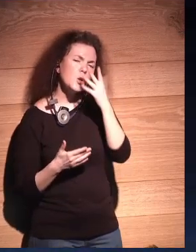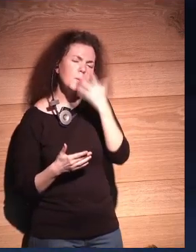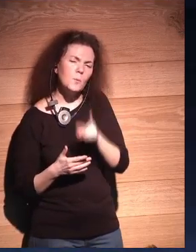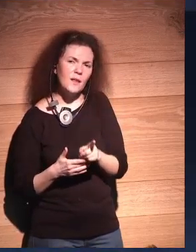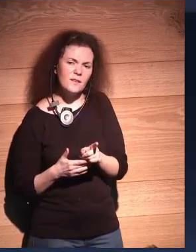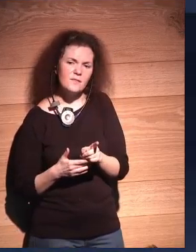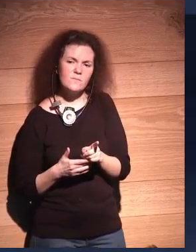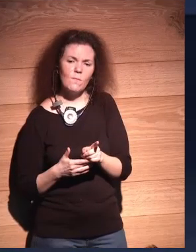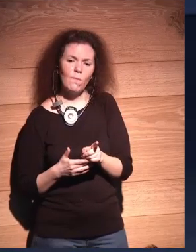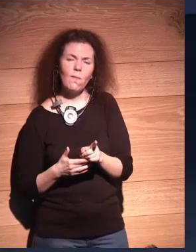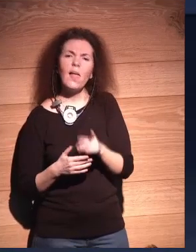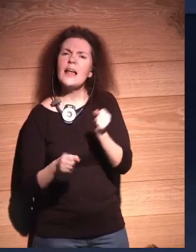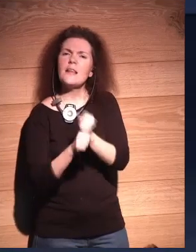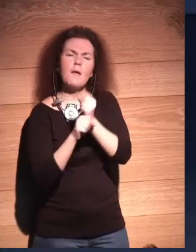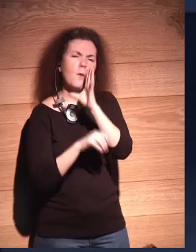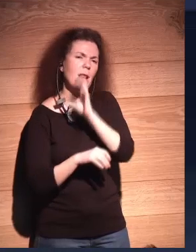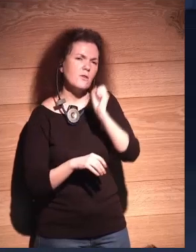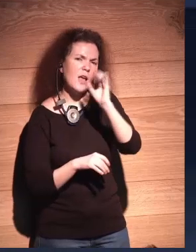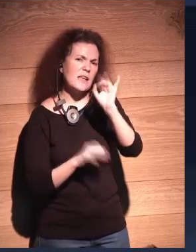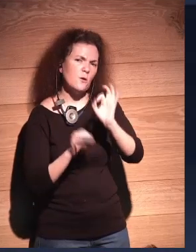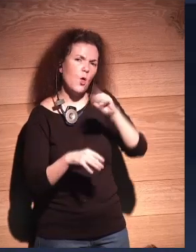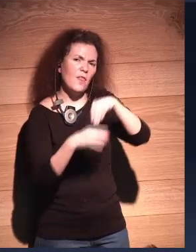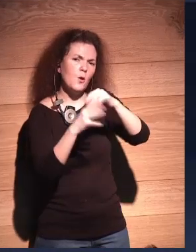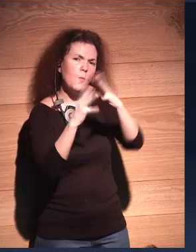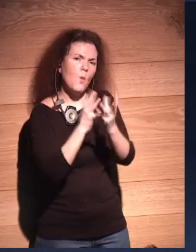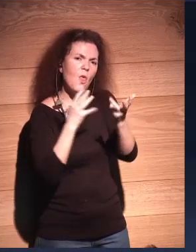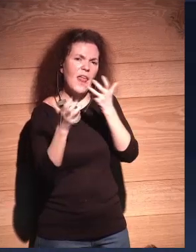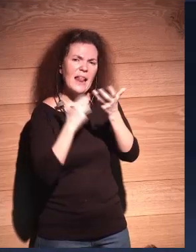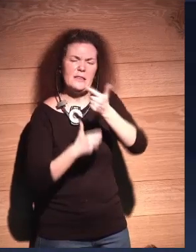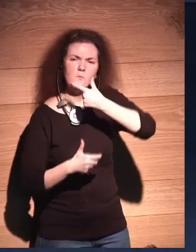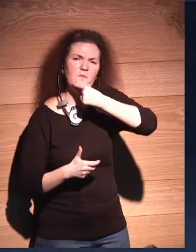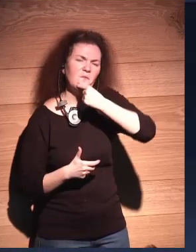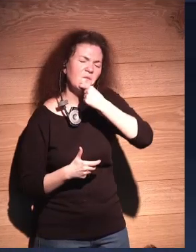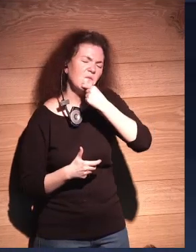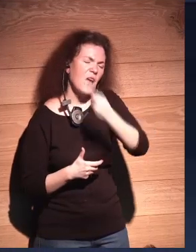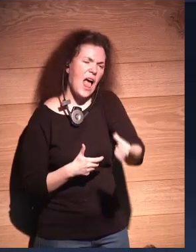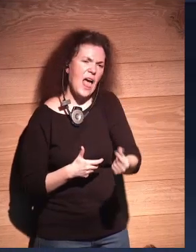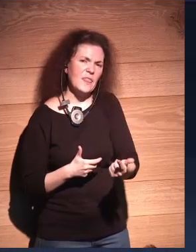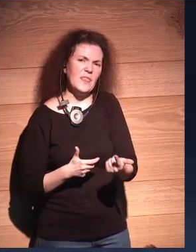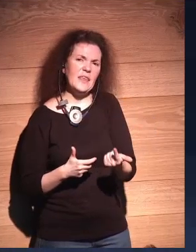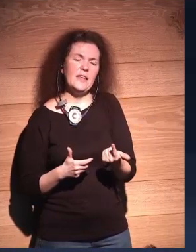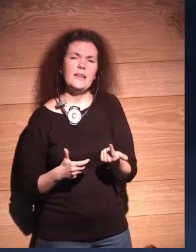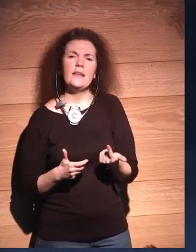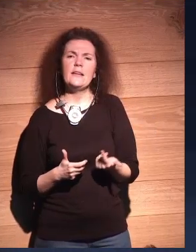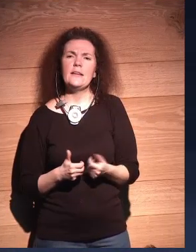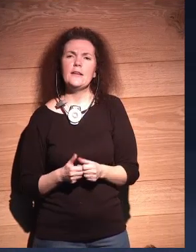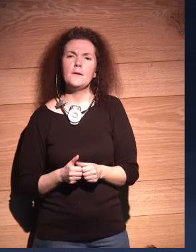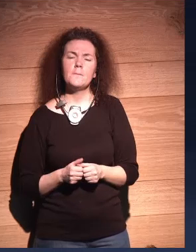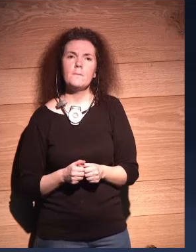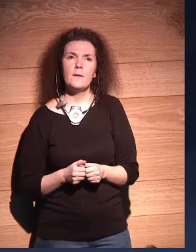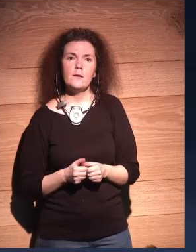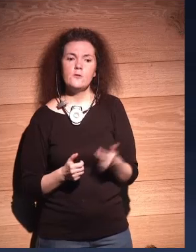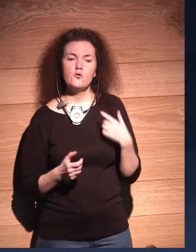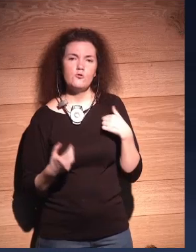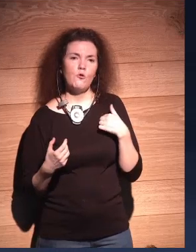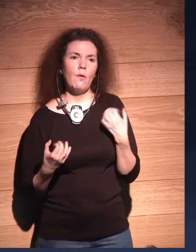the art world just like that. You know, it's going to be easy. It's going to be good. And I'm wearing a mortarboard hat and the big thing, and it's